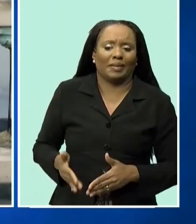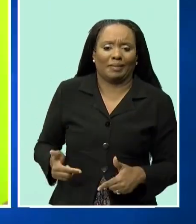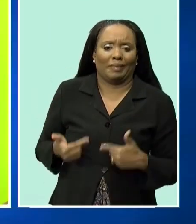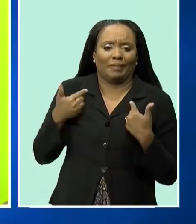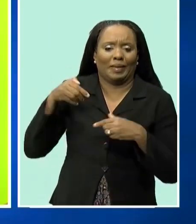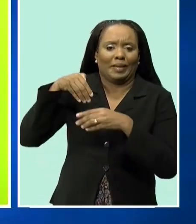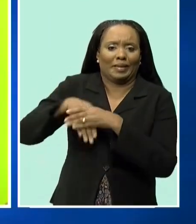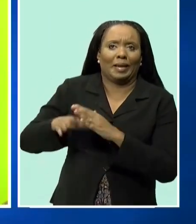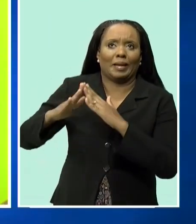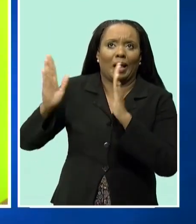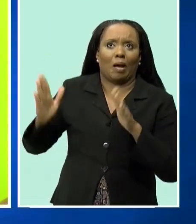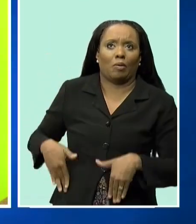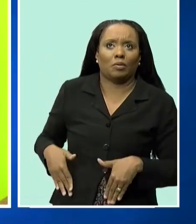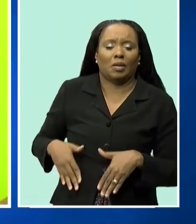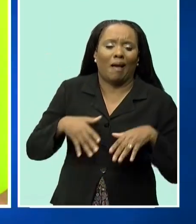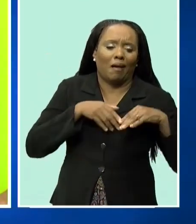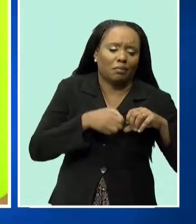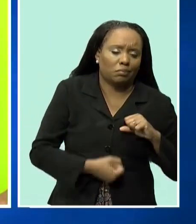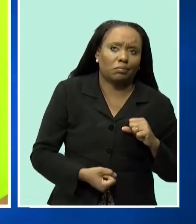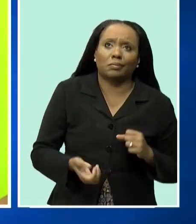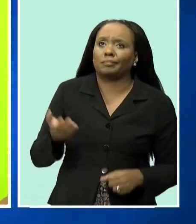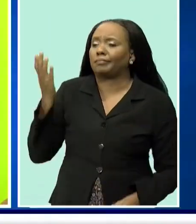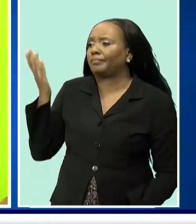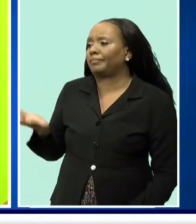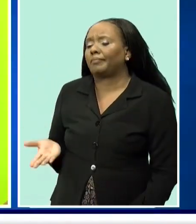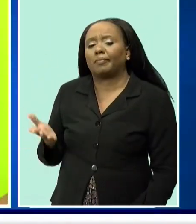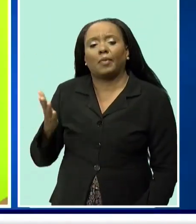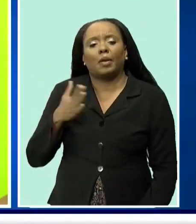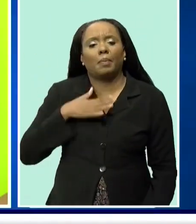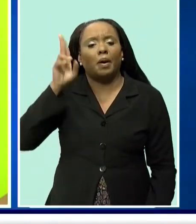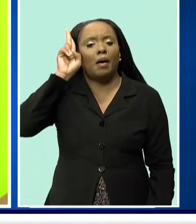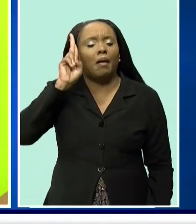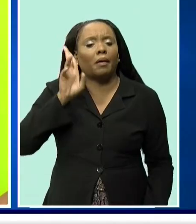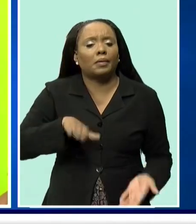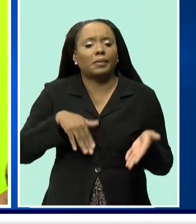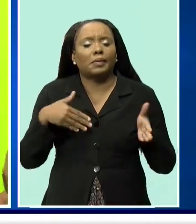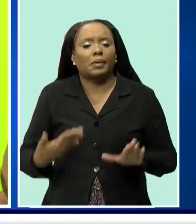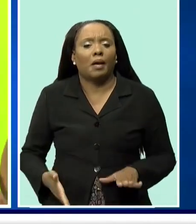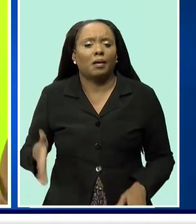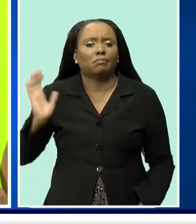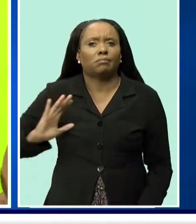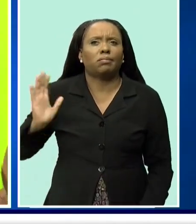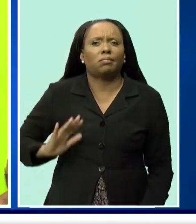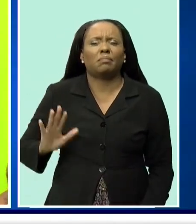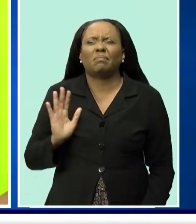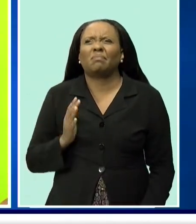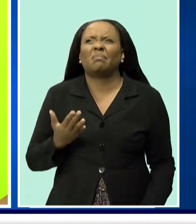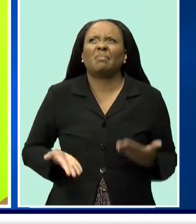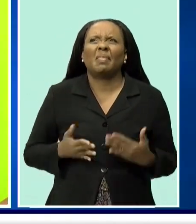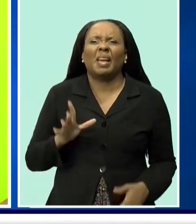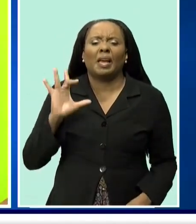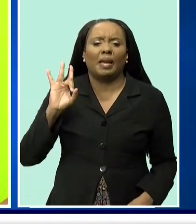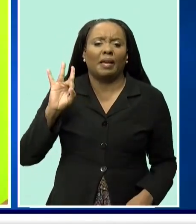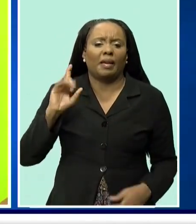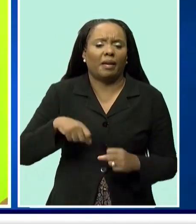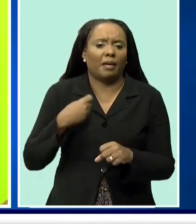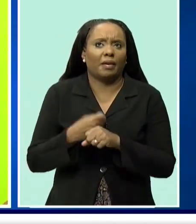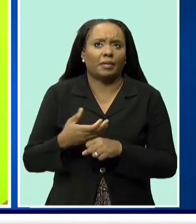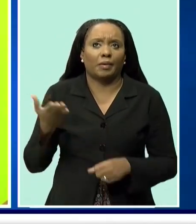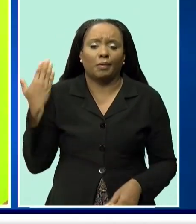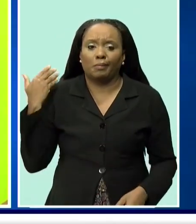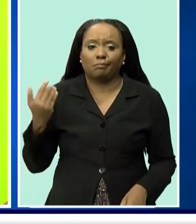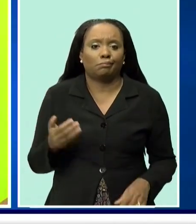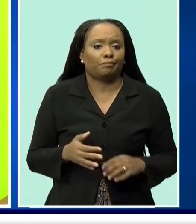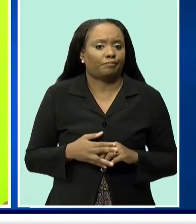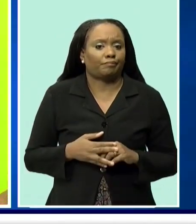It's heartbreaking because my uncle had died some years ago, probably about 8 years ago. And since then, no one